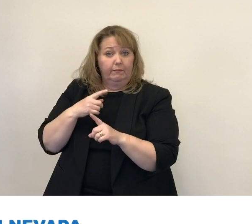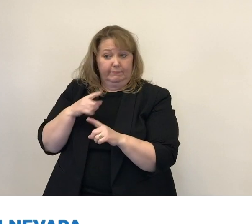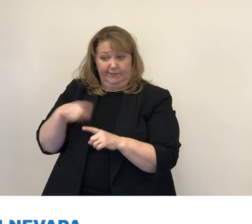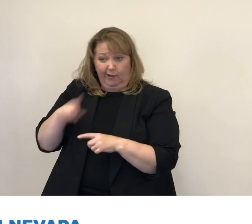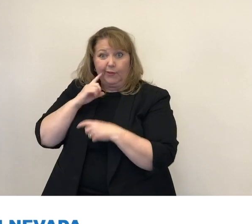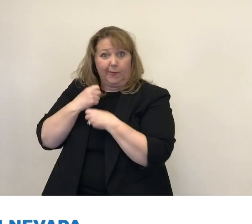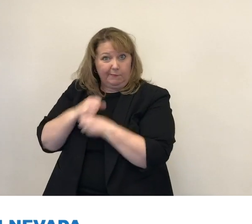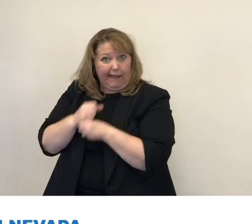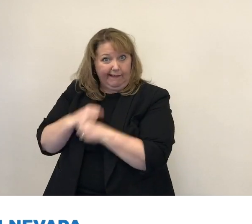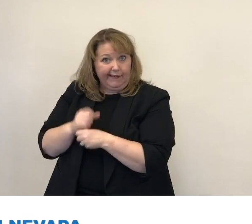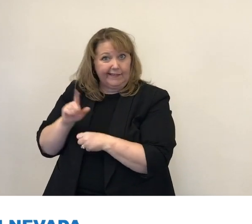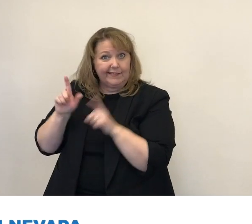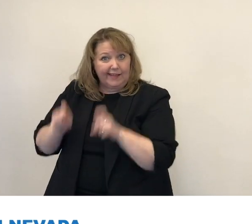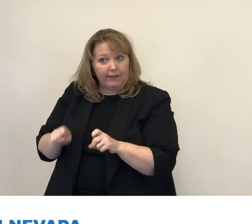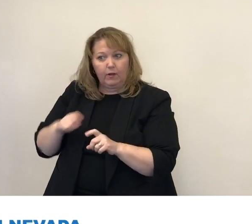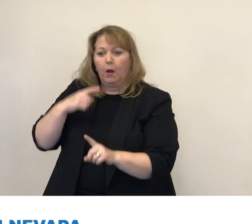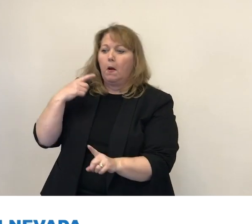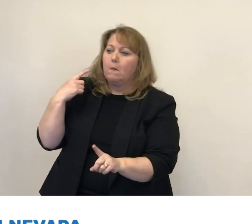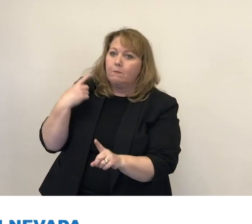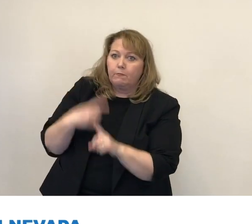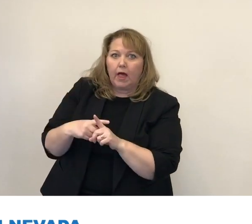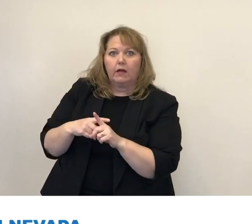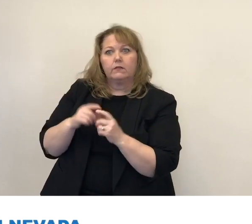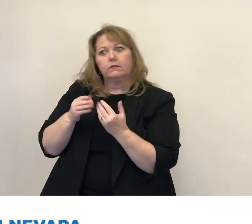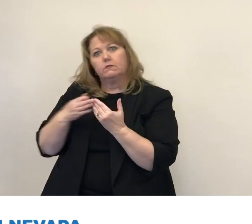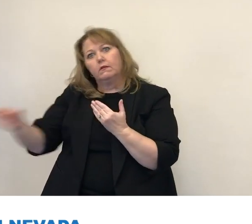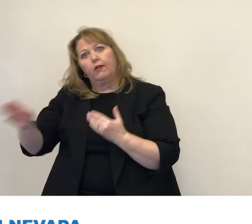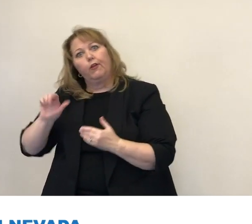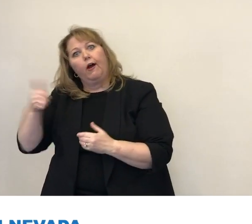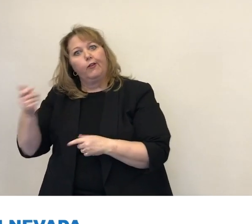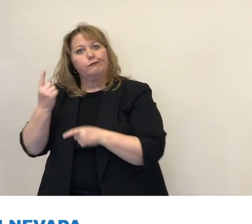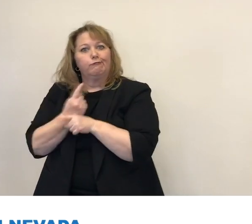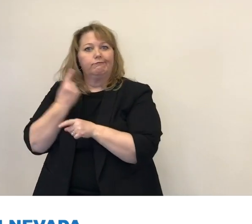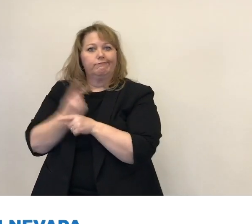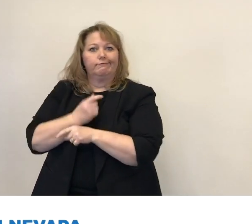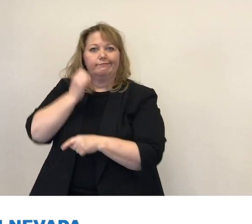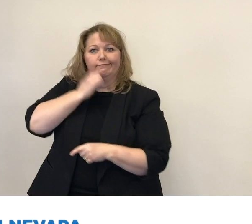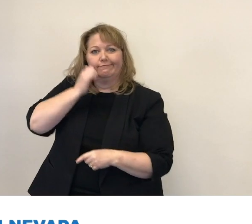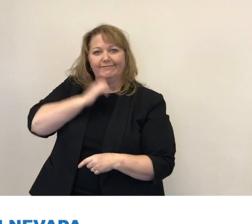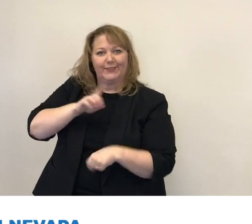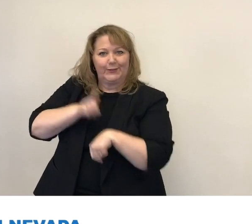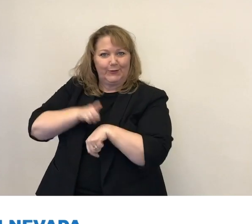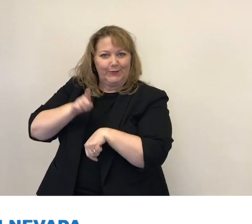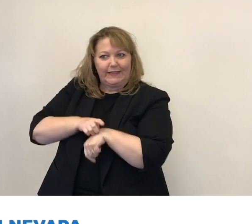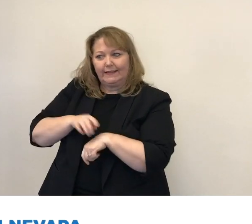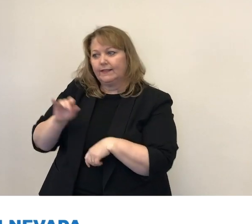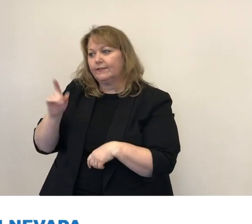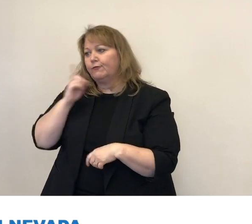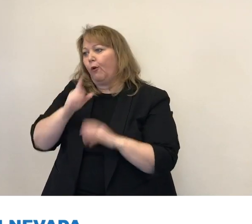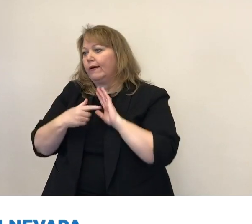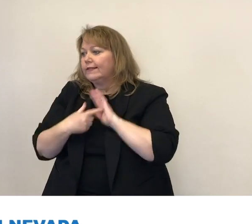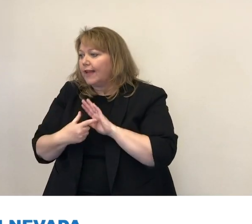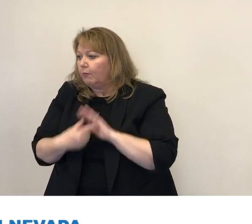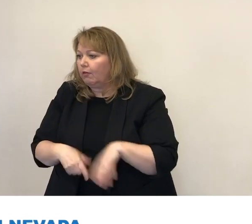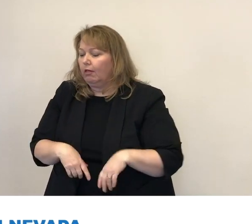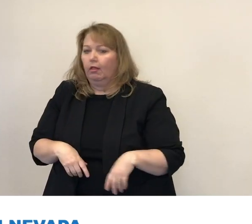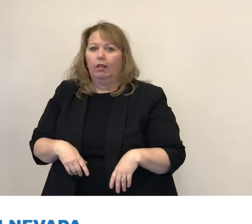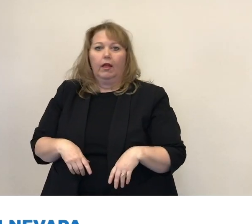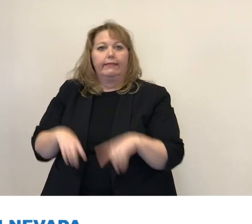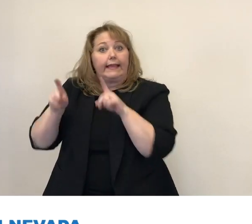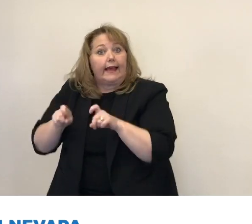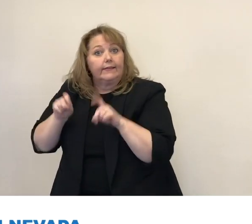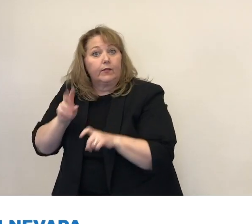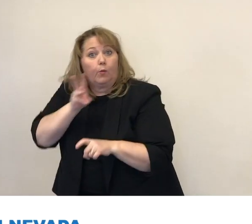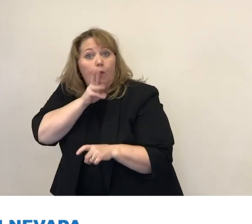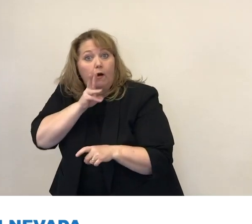so that water doesn't contain toxins or bacteria that are harmful, and we continue to do newborn screening. Every